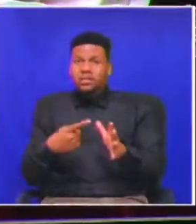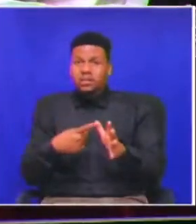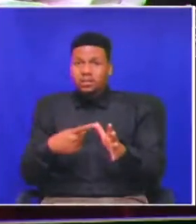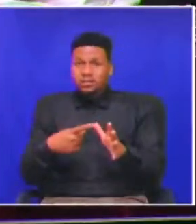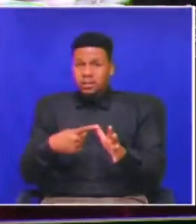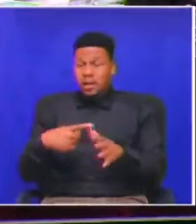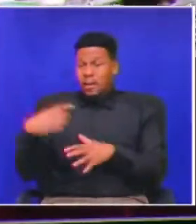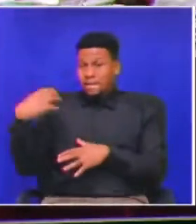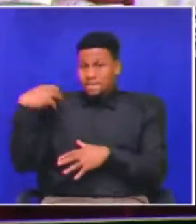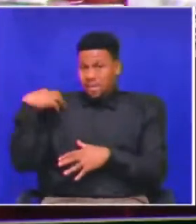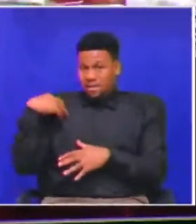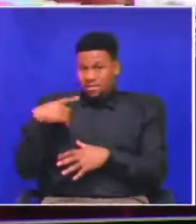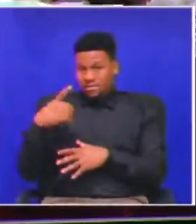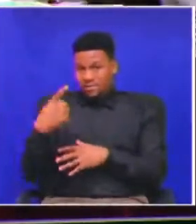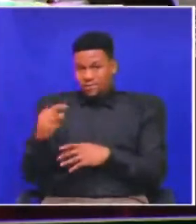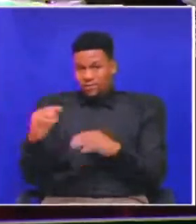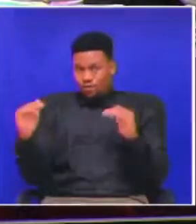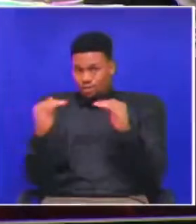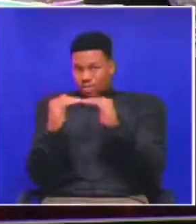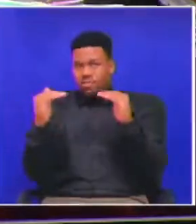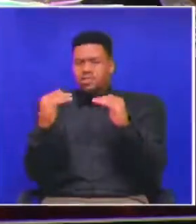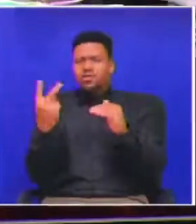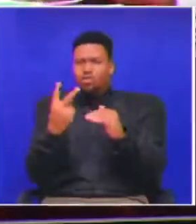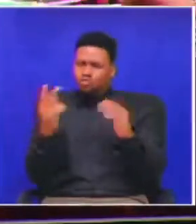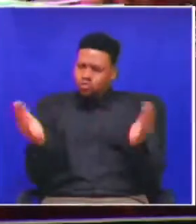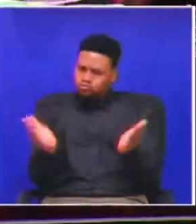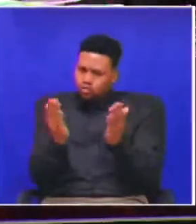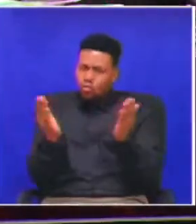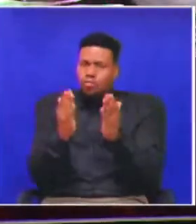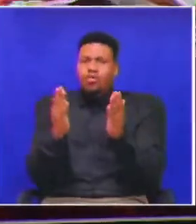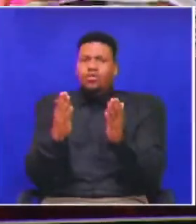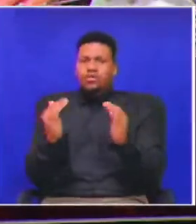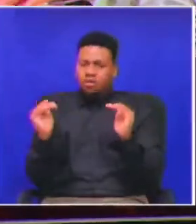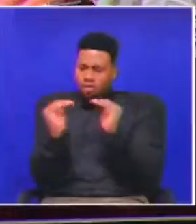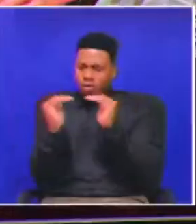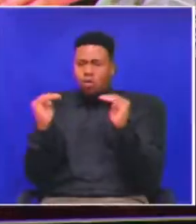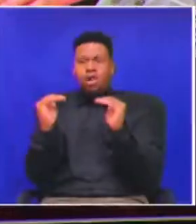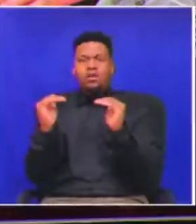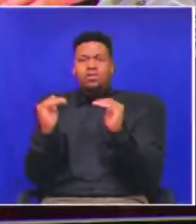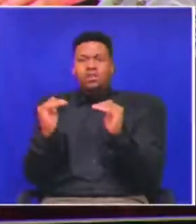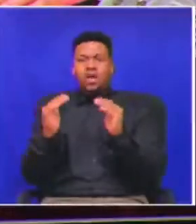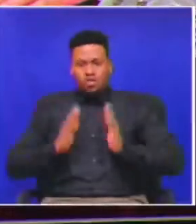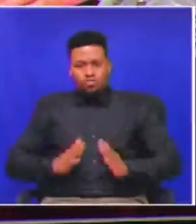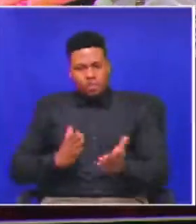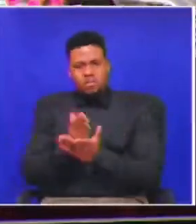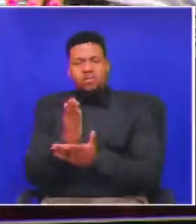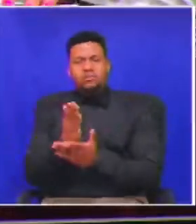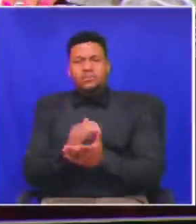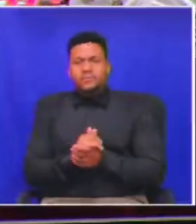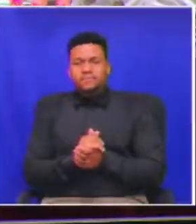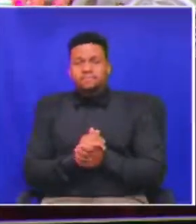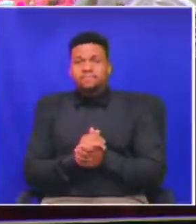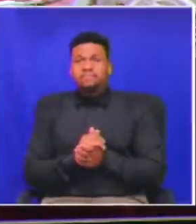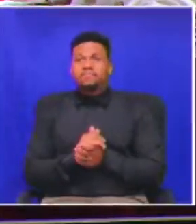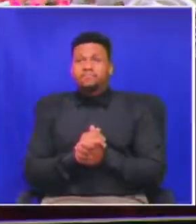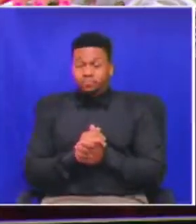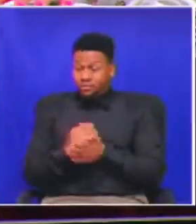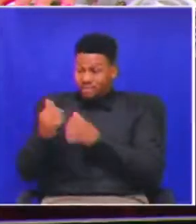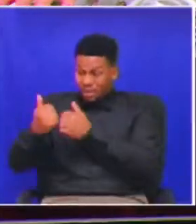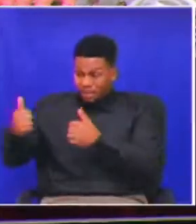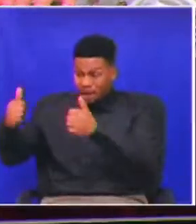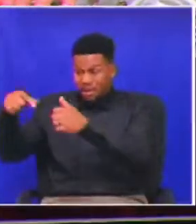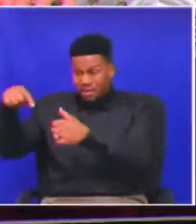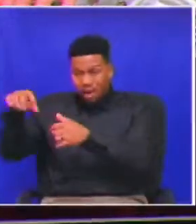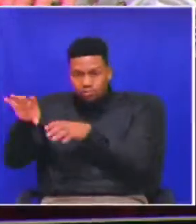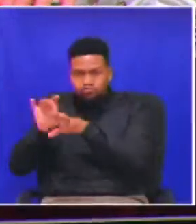of equality and human rights. The panel I constituted includes representatives from